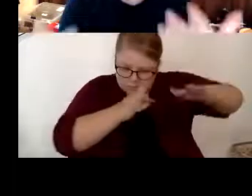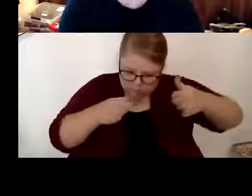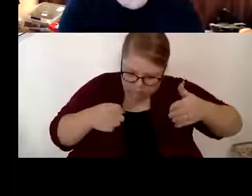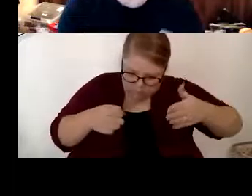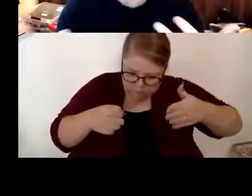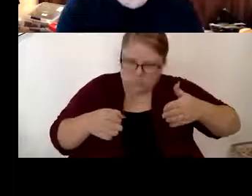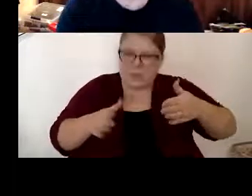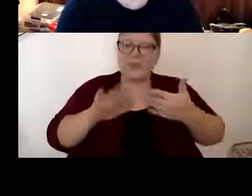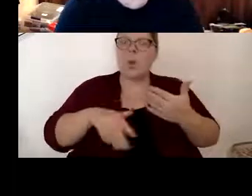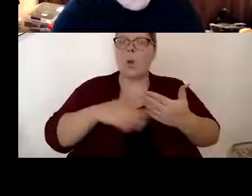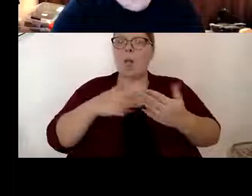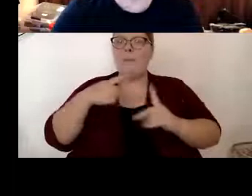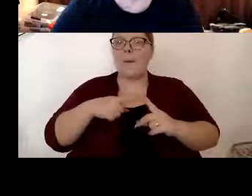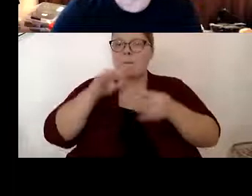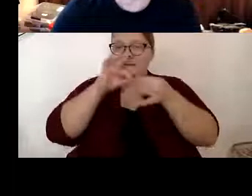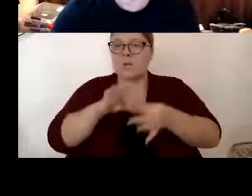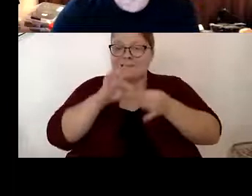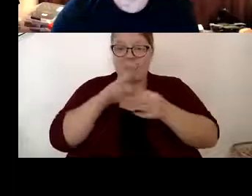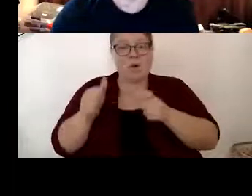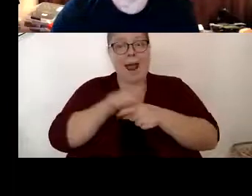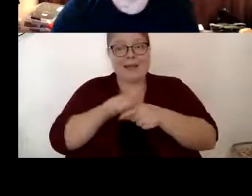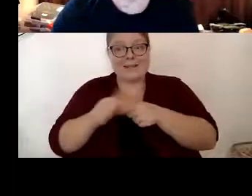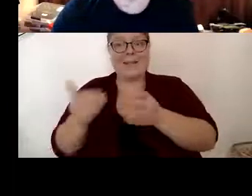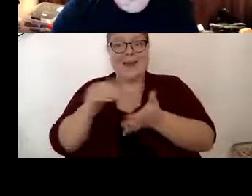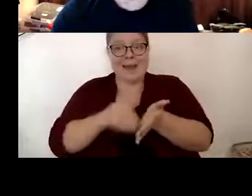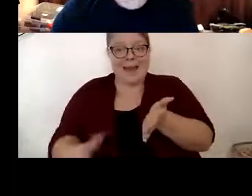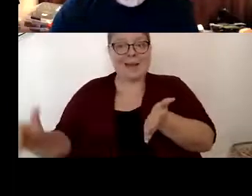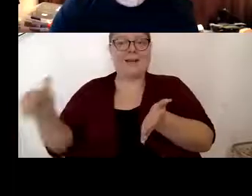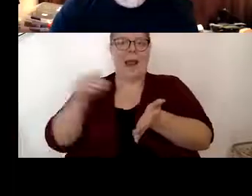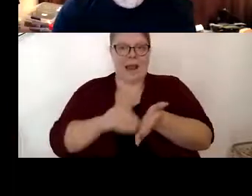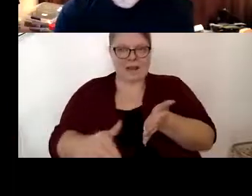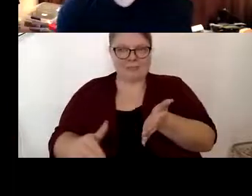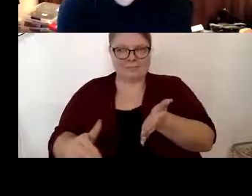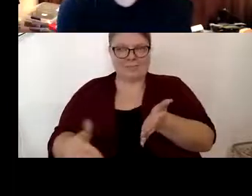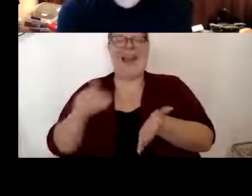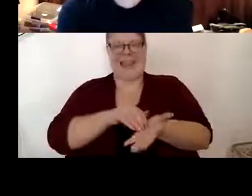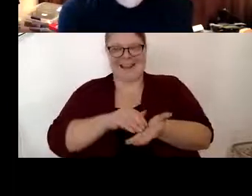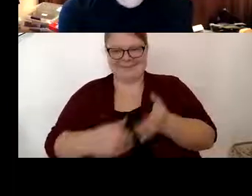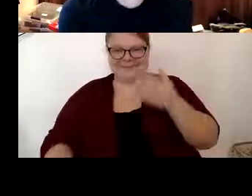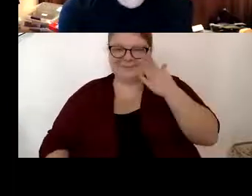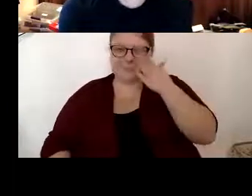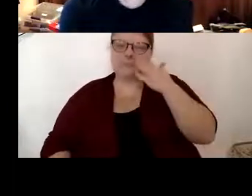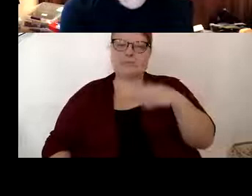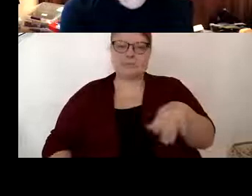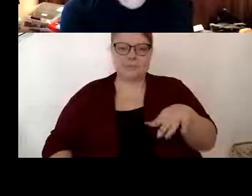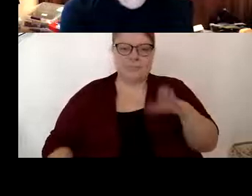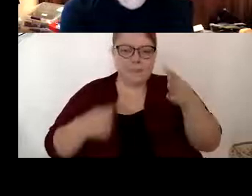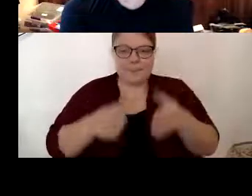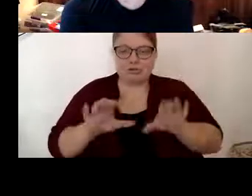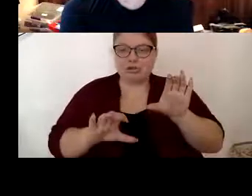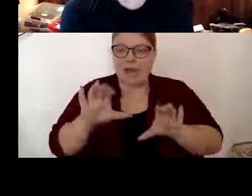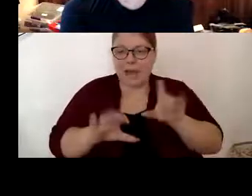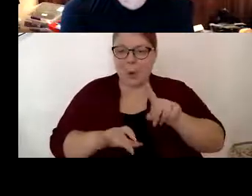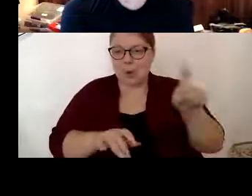and practicing again and again and again. So Dia asked the question, great question,